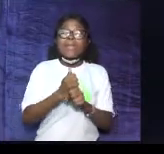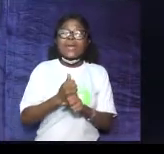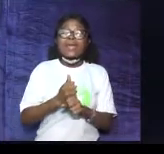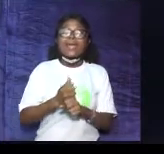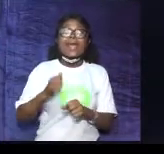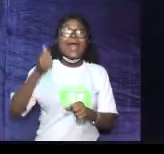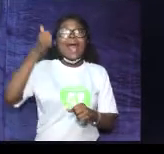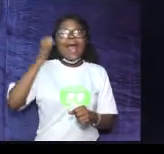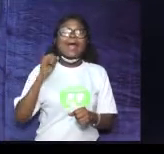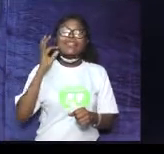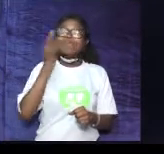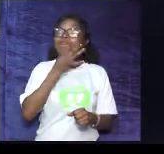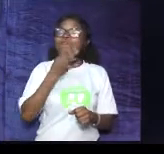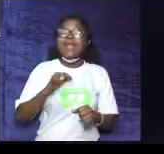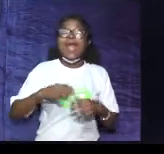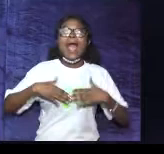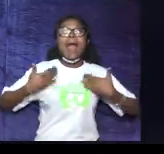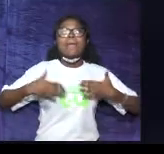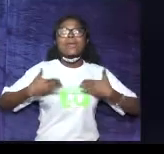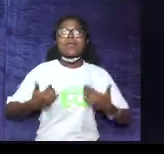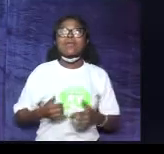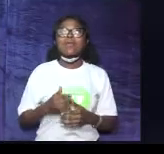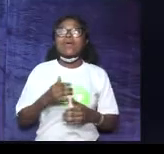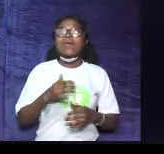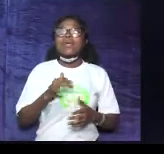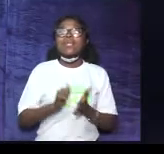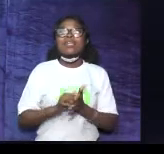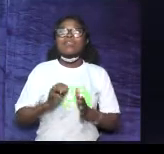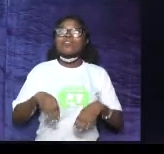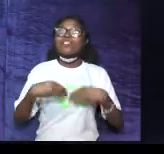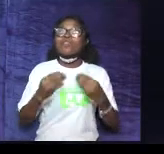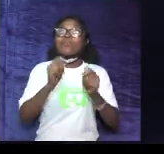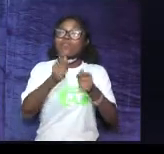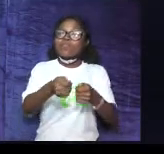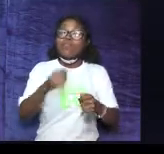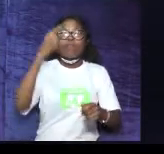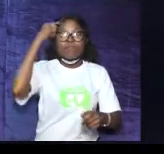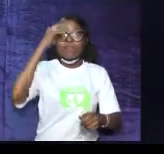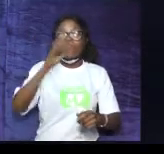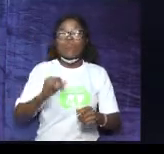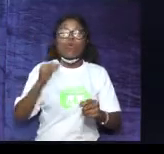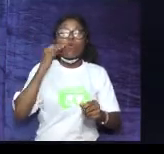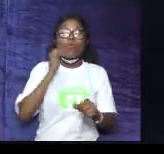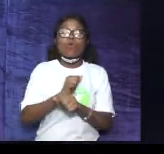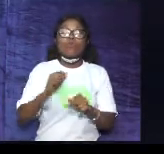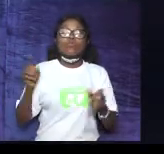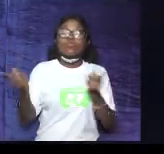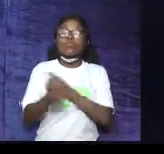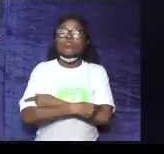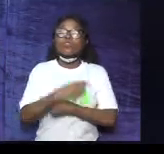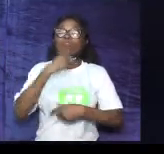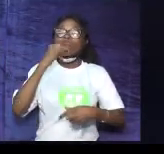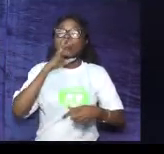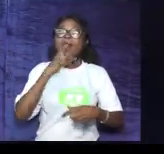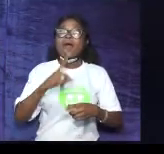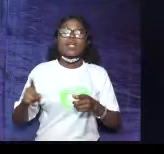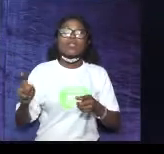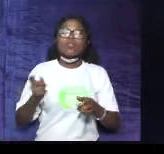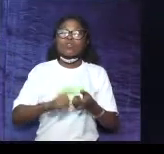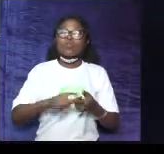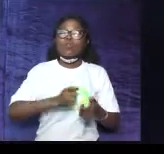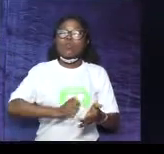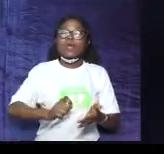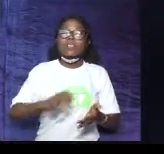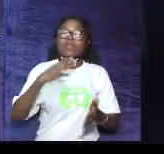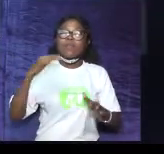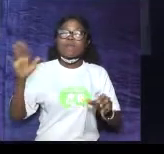happy. That is what earns you good life magic juice. So for your homework today, you are to write